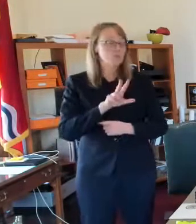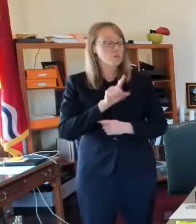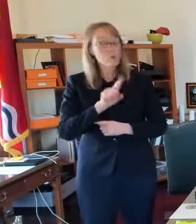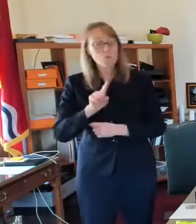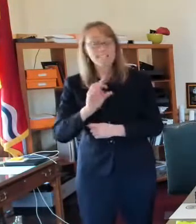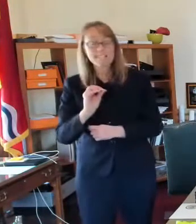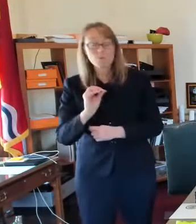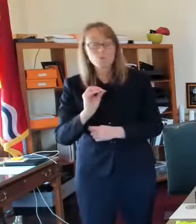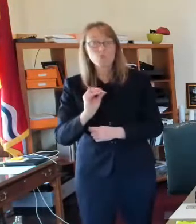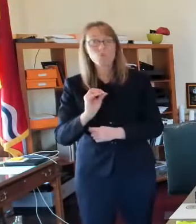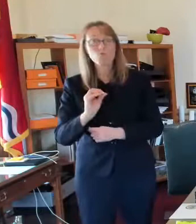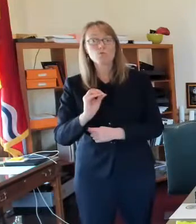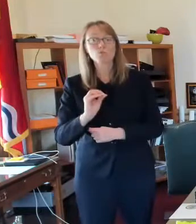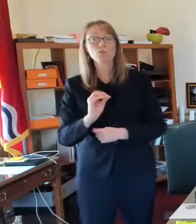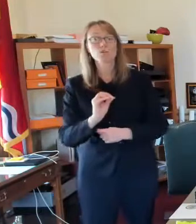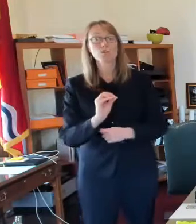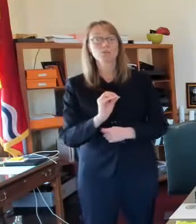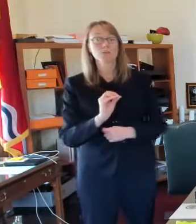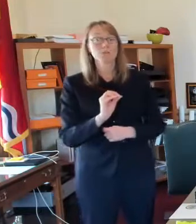63110,